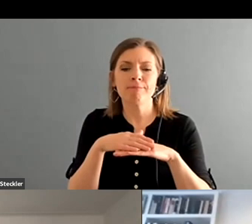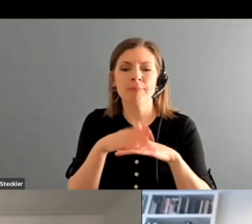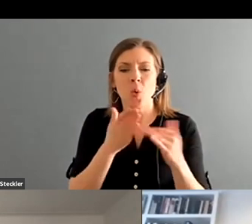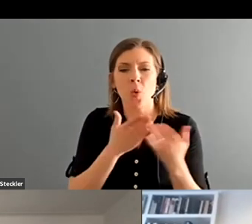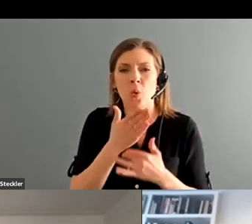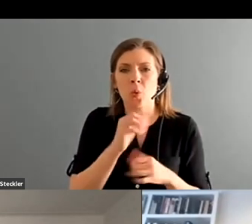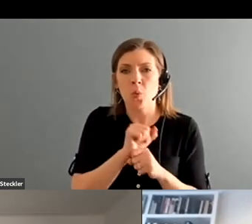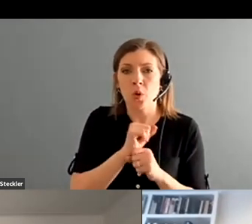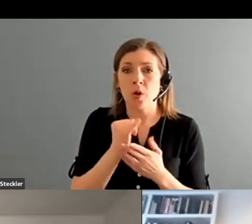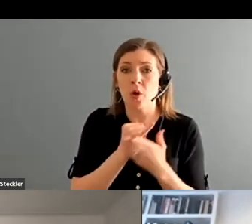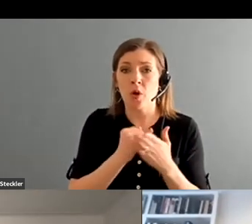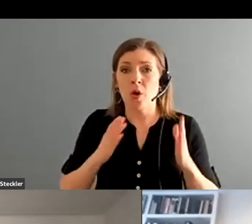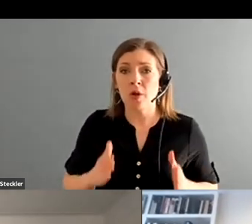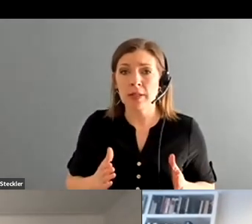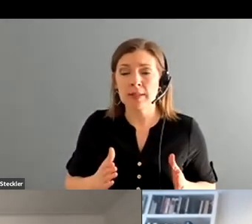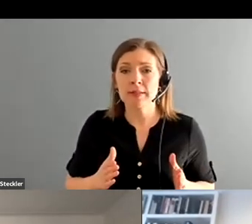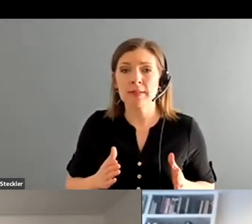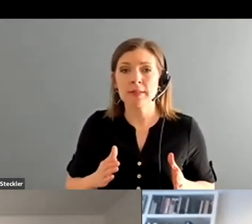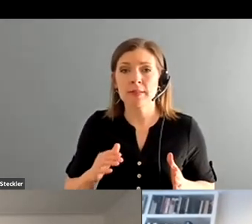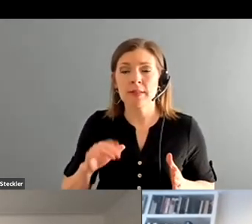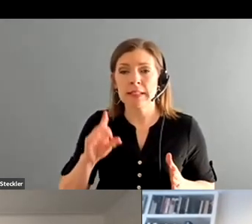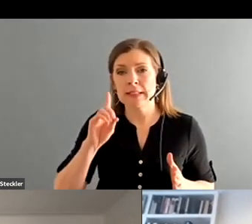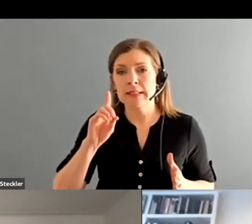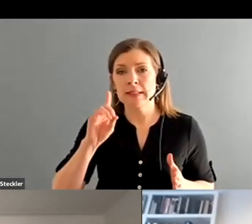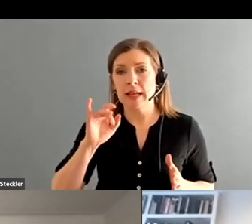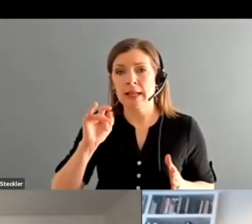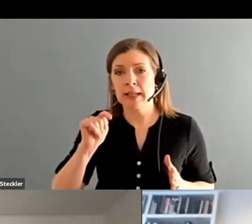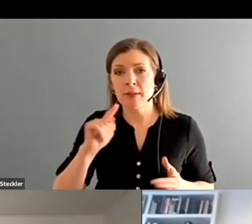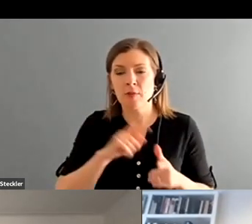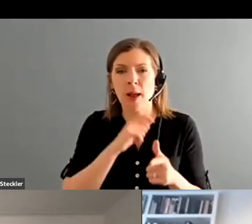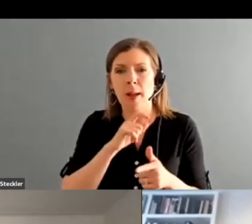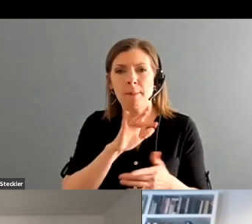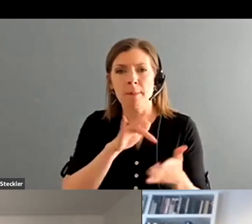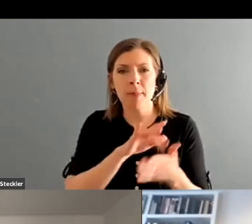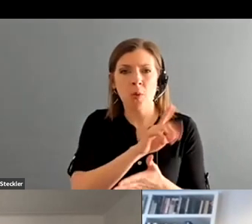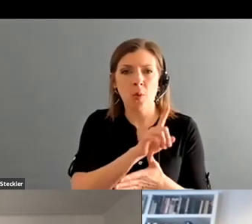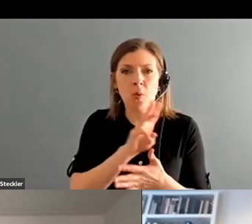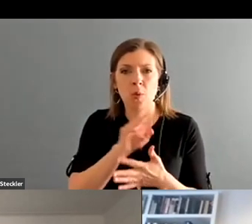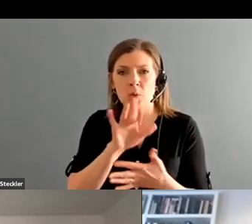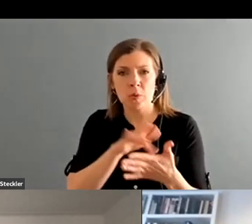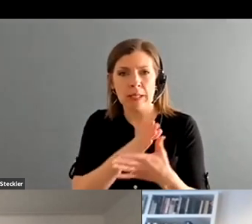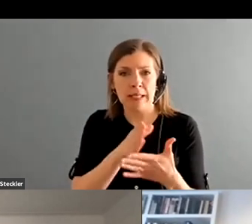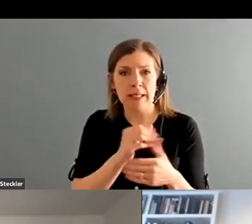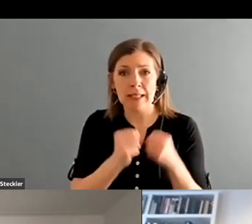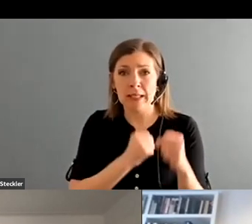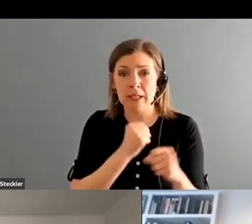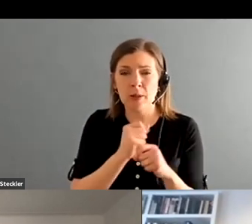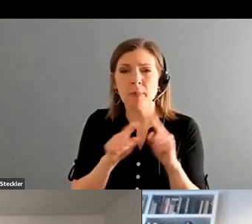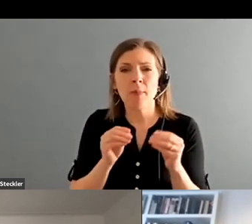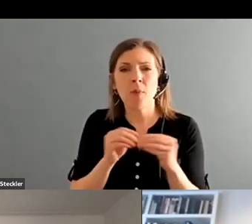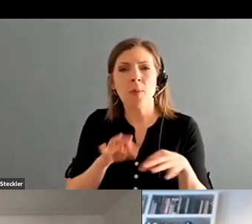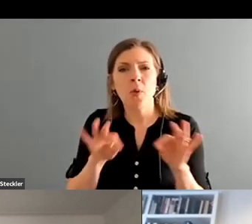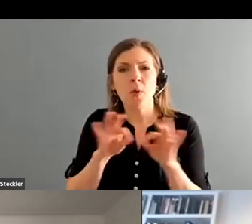on artists, autodidacts, so-called, from the interwar years, but perhaps even more importantly, say on Henry